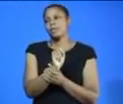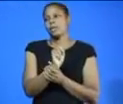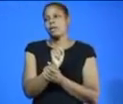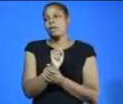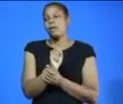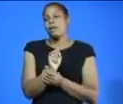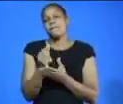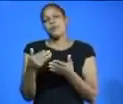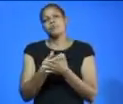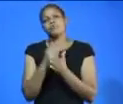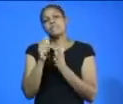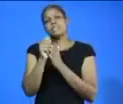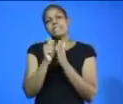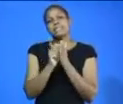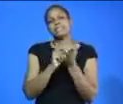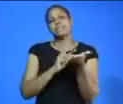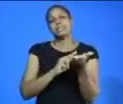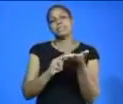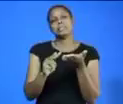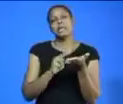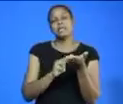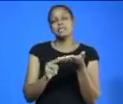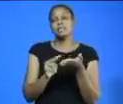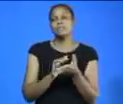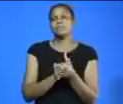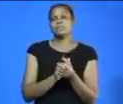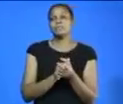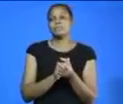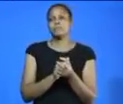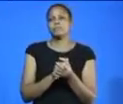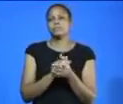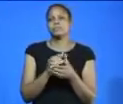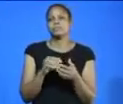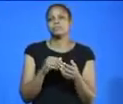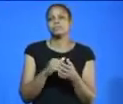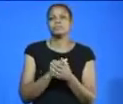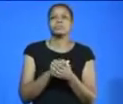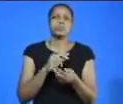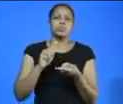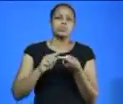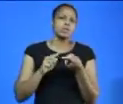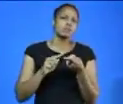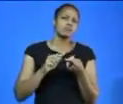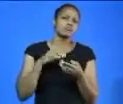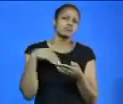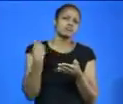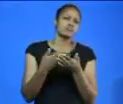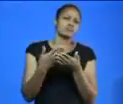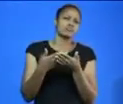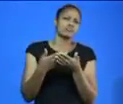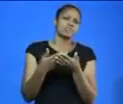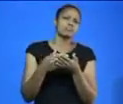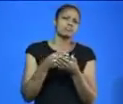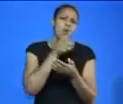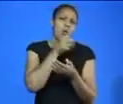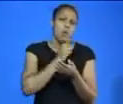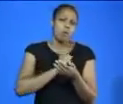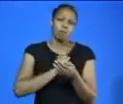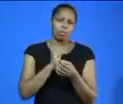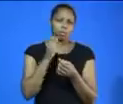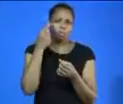a New Testament text. When you get to my age, you find that you can't do without your glasses.